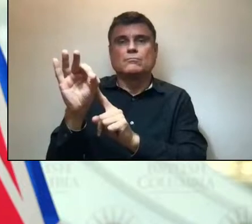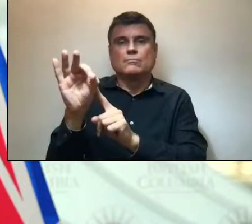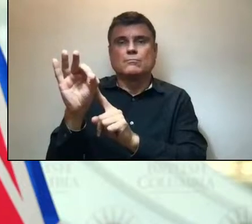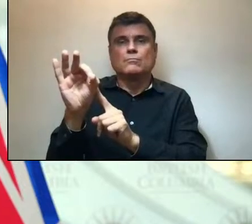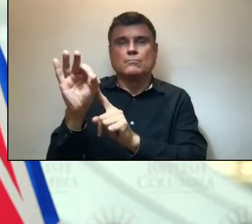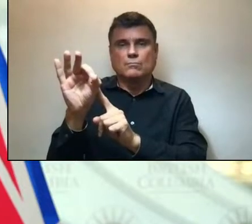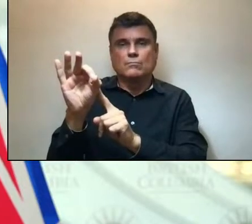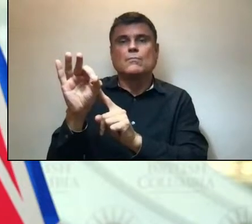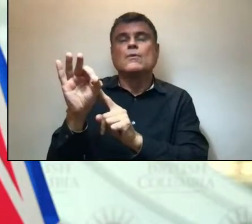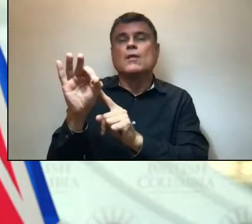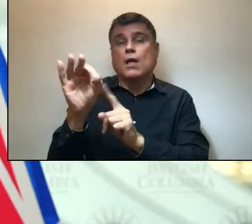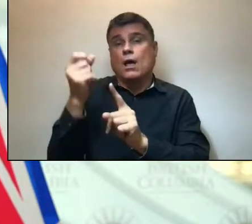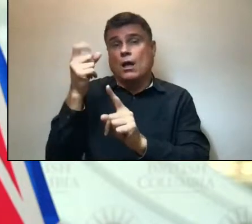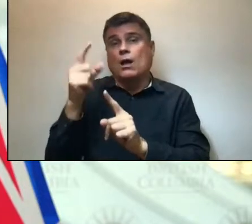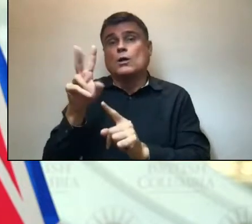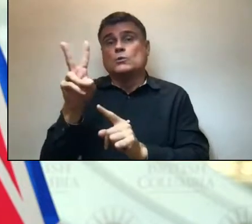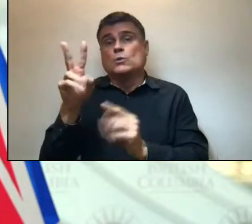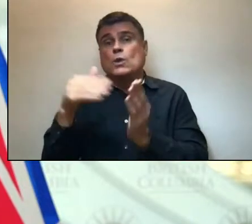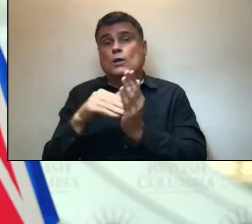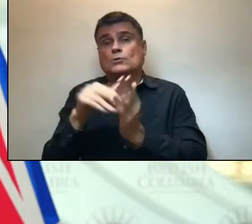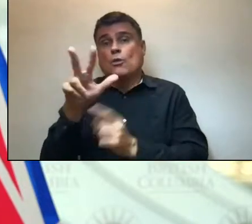2,353 surge beds for a total of